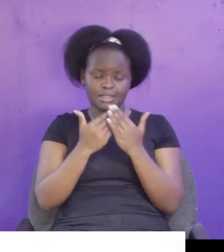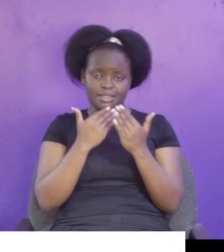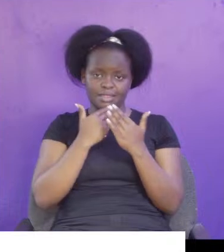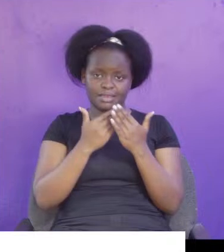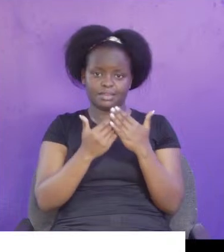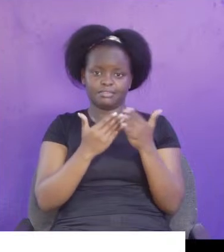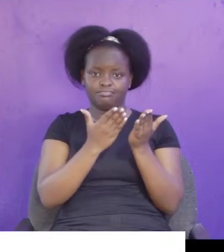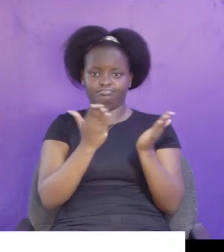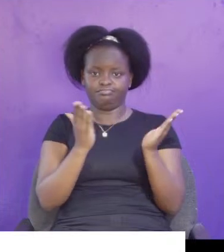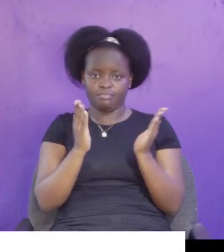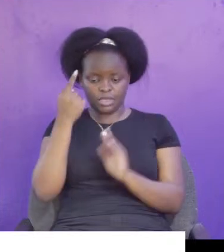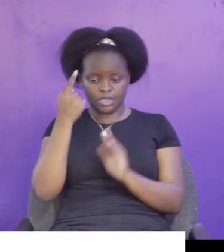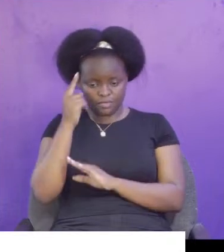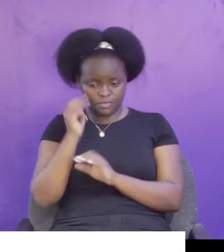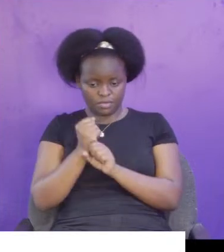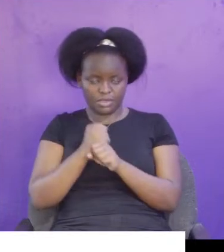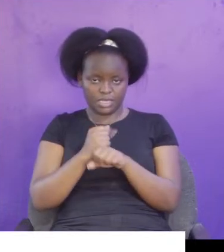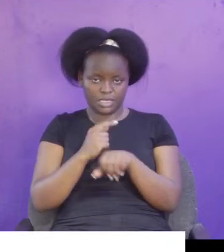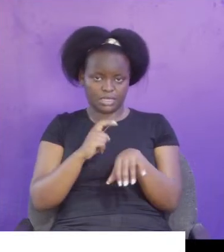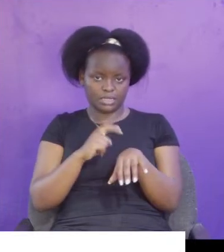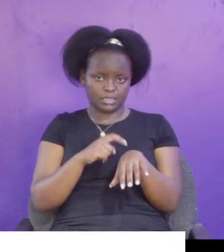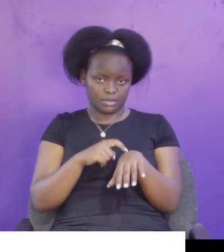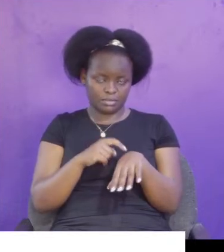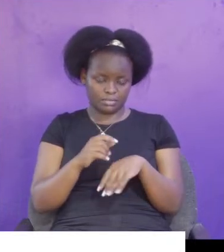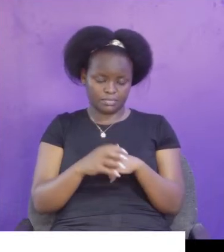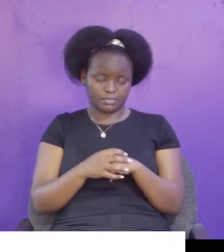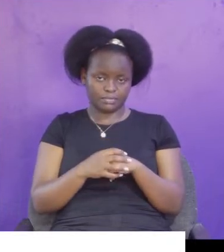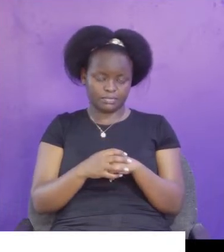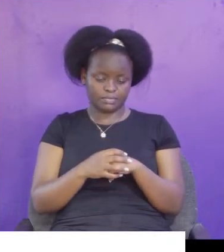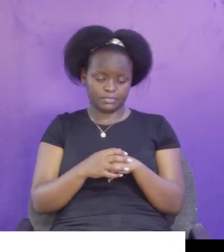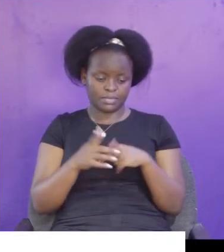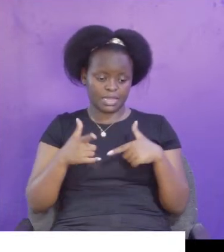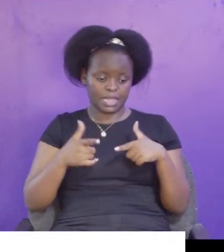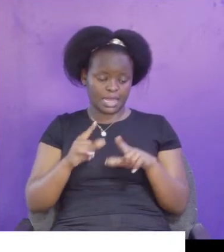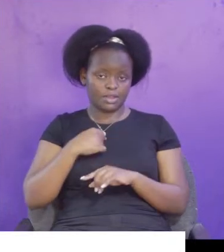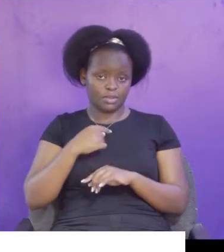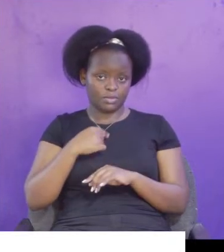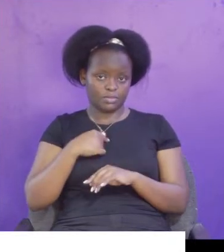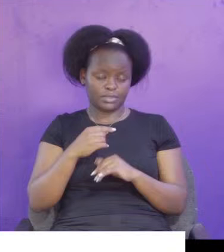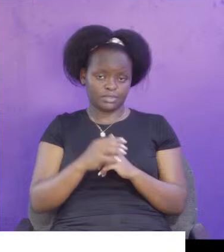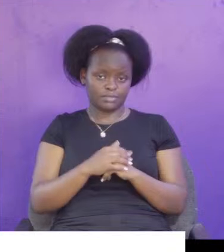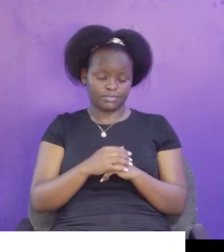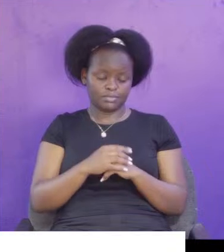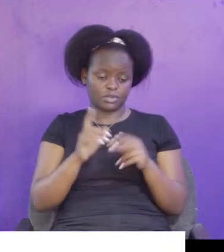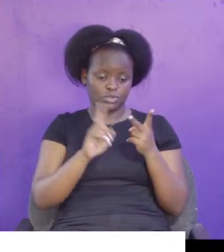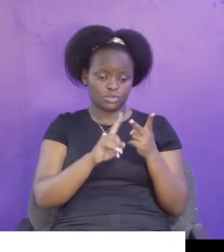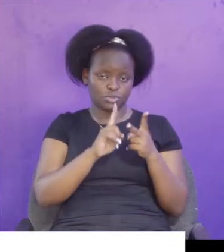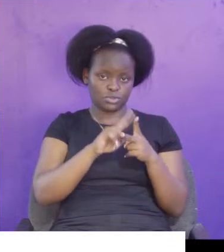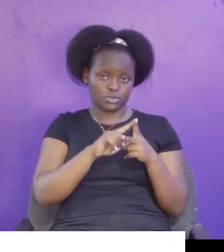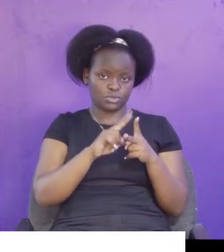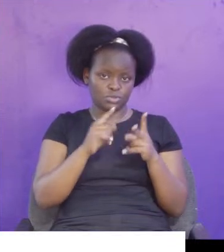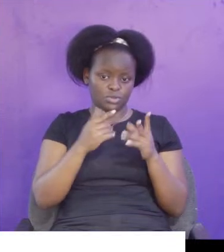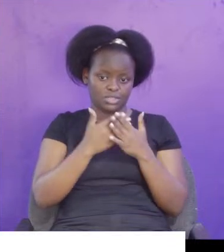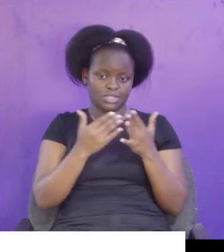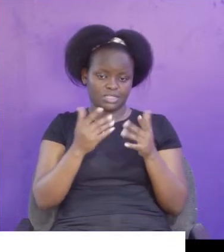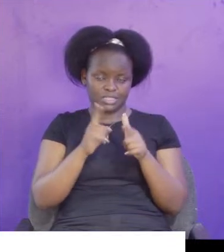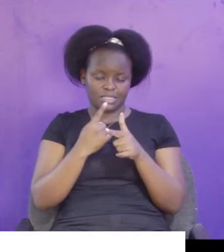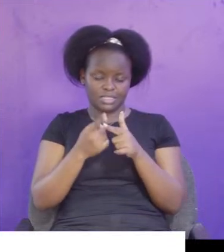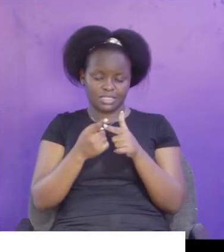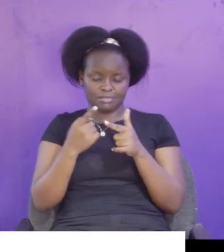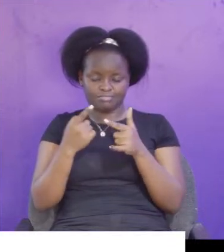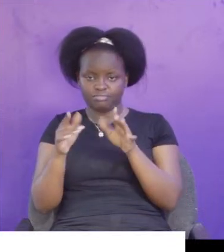for making time. Allow me, Your Excellency, to do two things, and then we will conclude. The